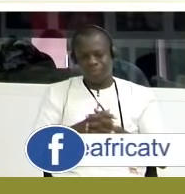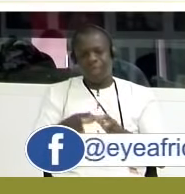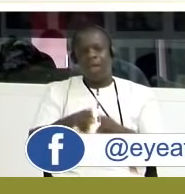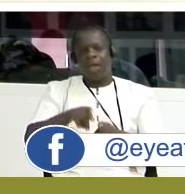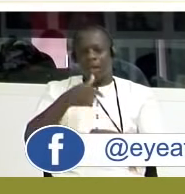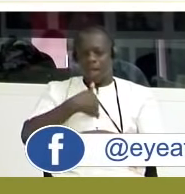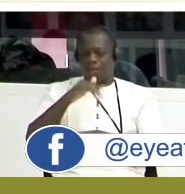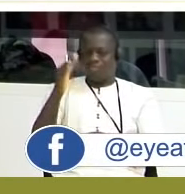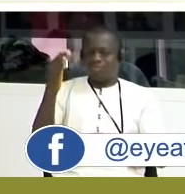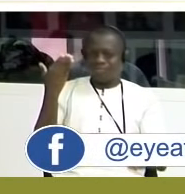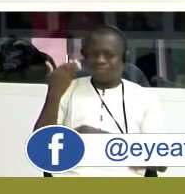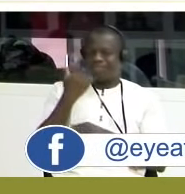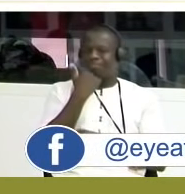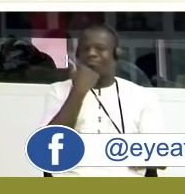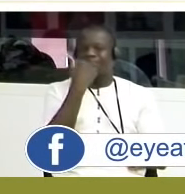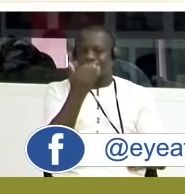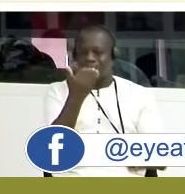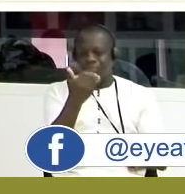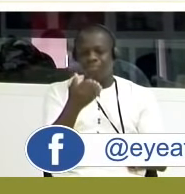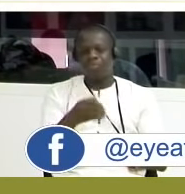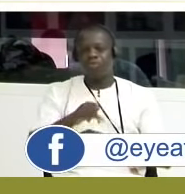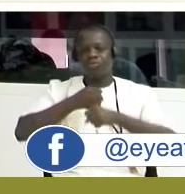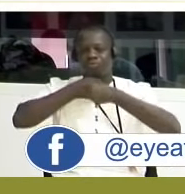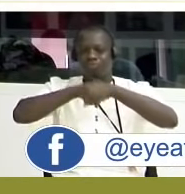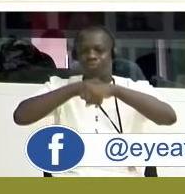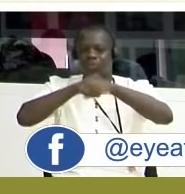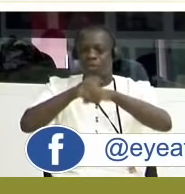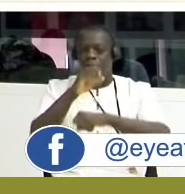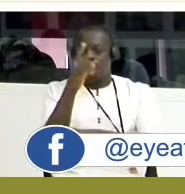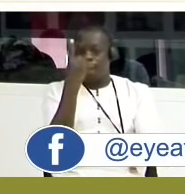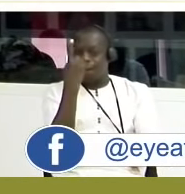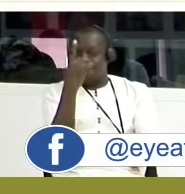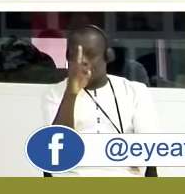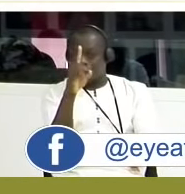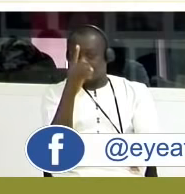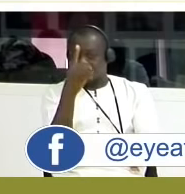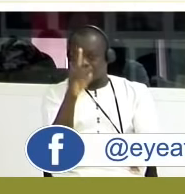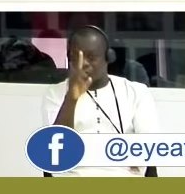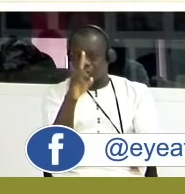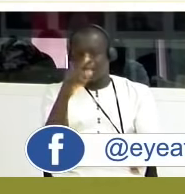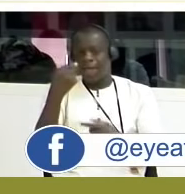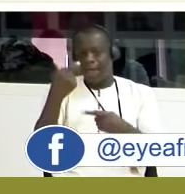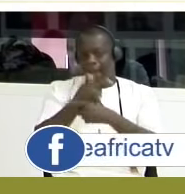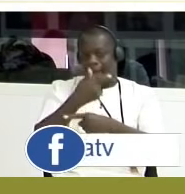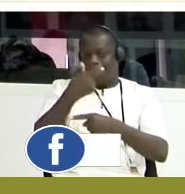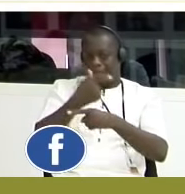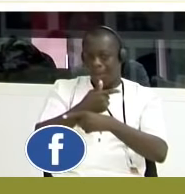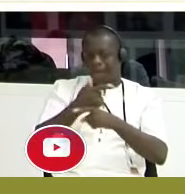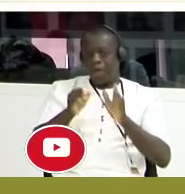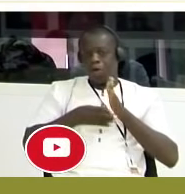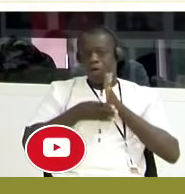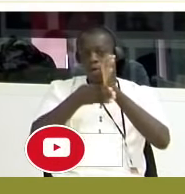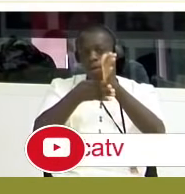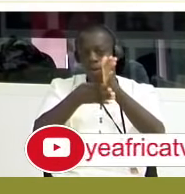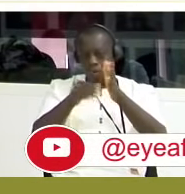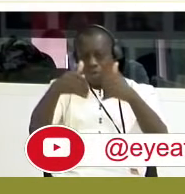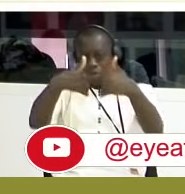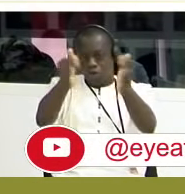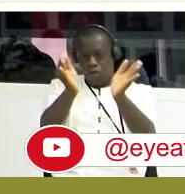And I was asked to train the first Gambian commando